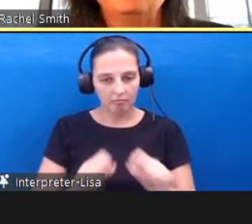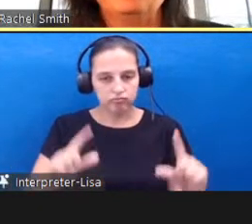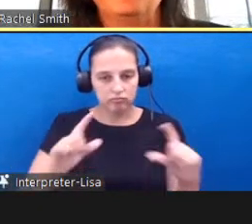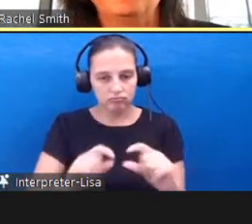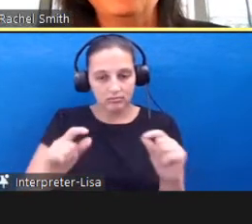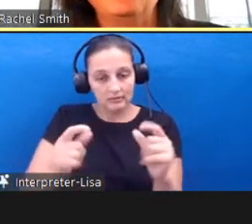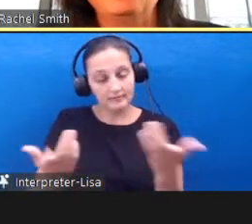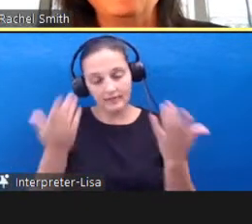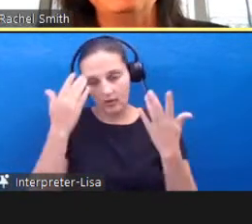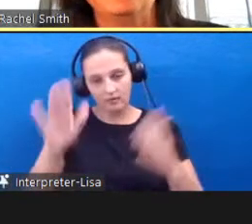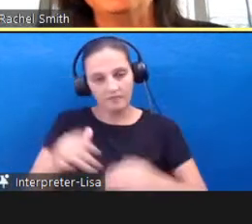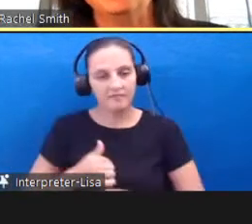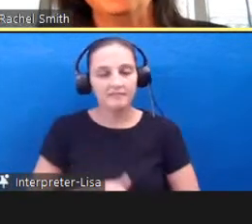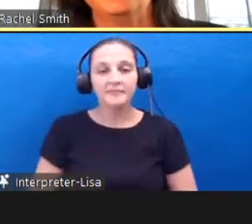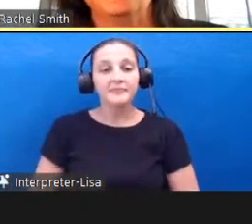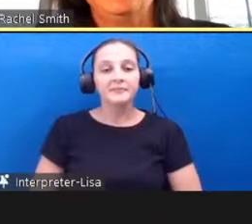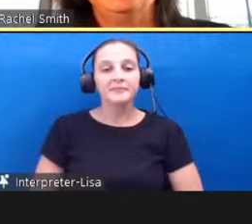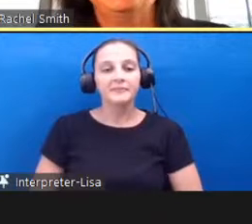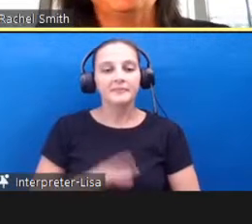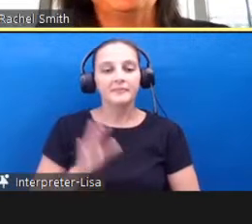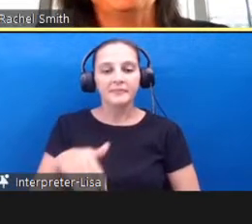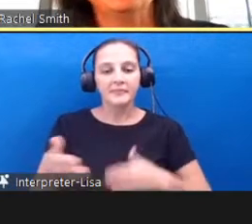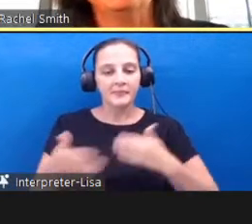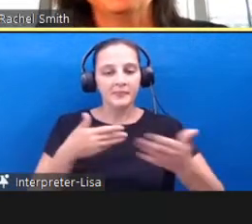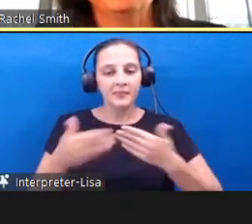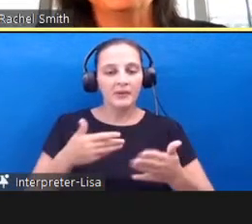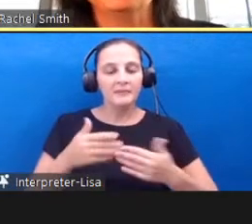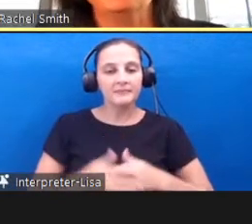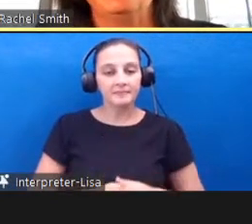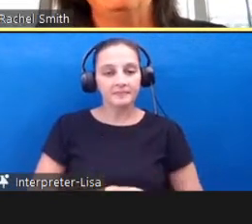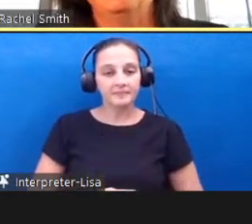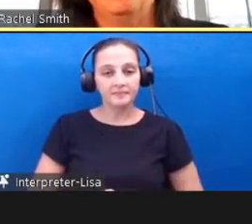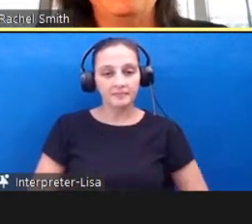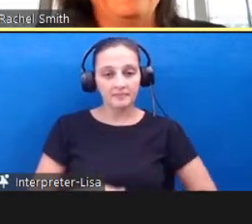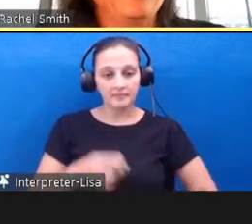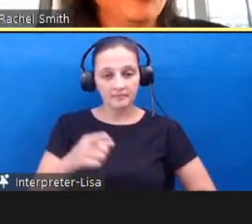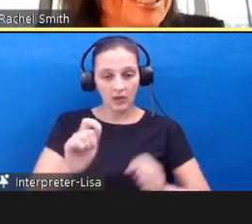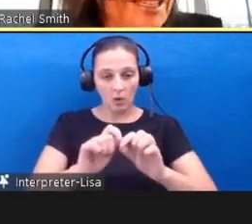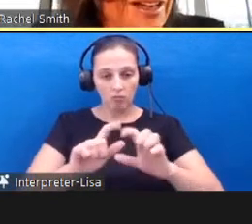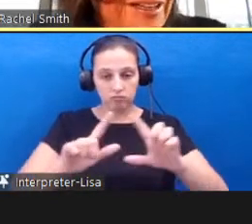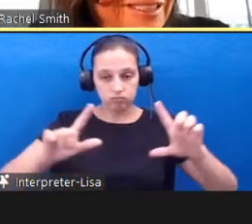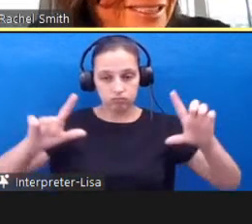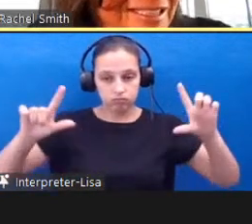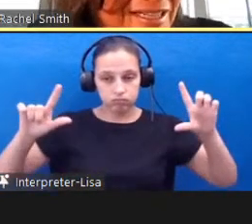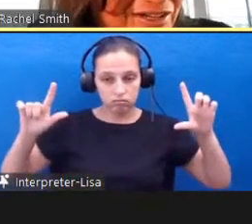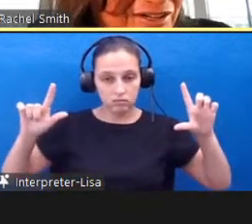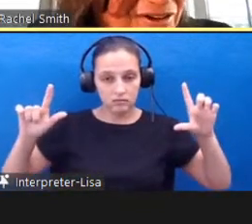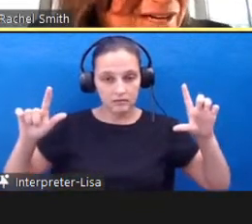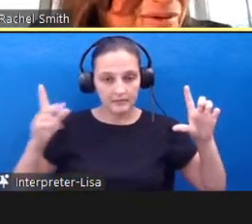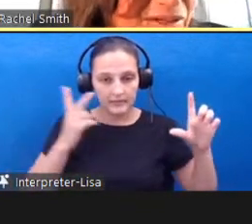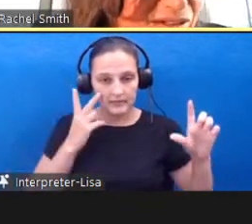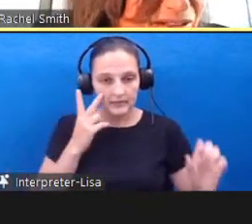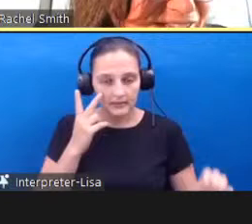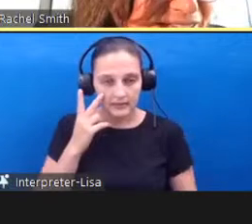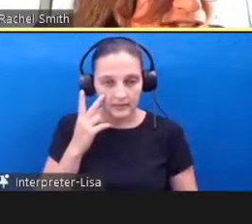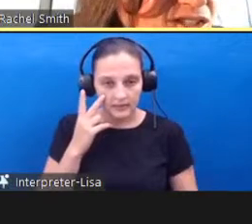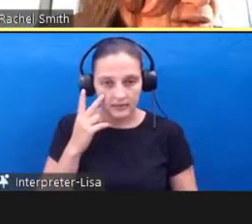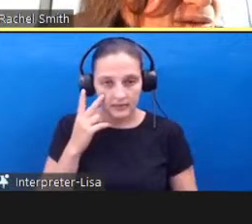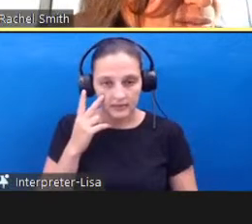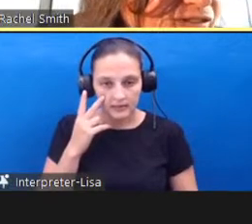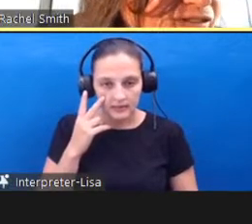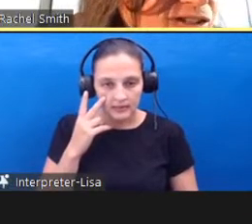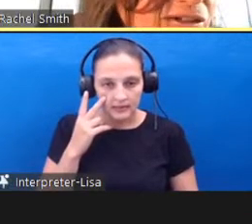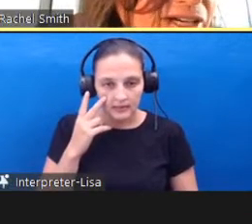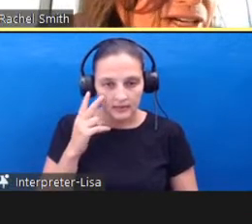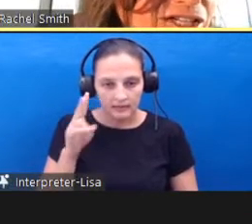know. But anyway, so here we're going to zoom in and just let's see here. I will get